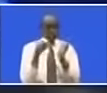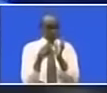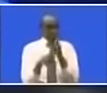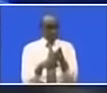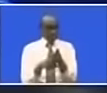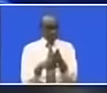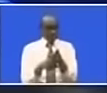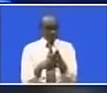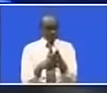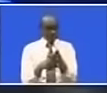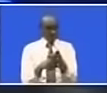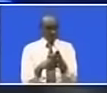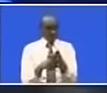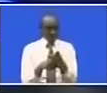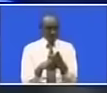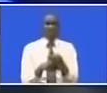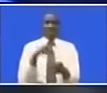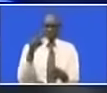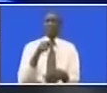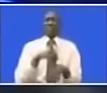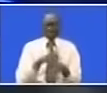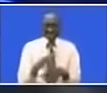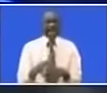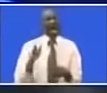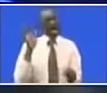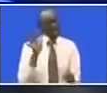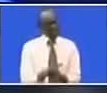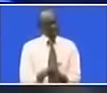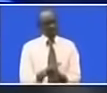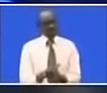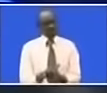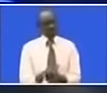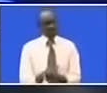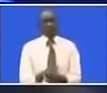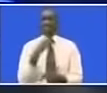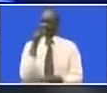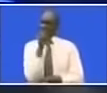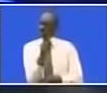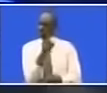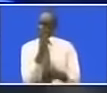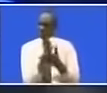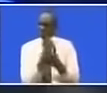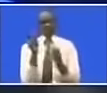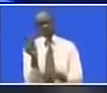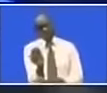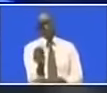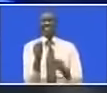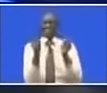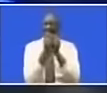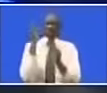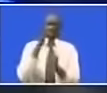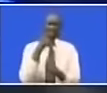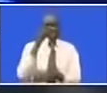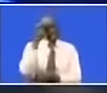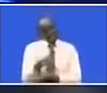President Moody Awori about. Like they said, largely this was something that was very small. 10% of them said